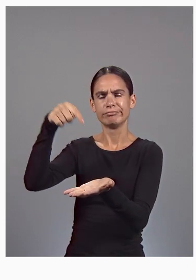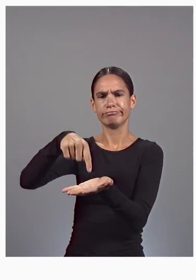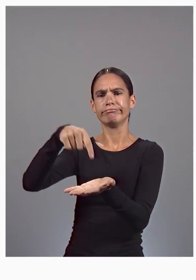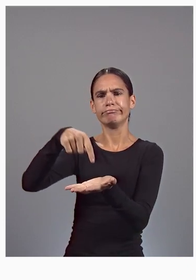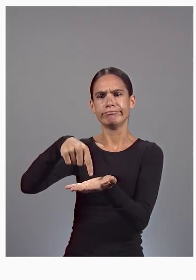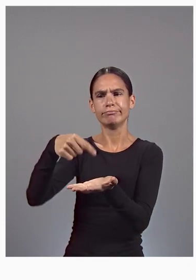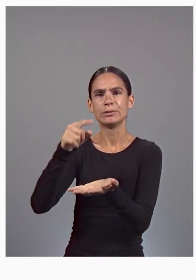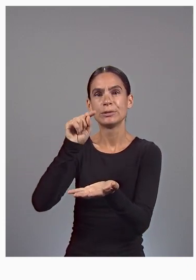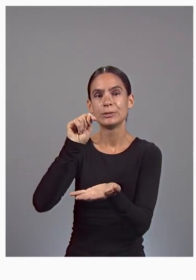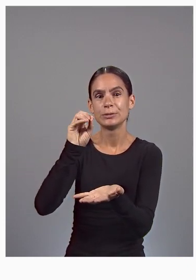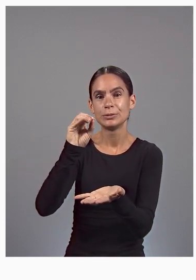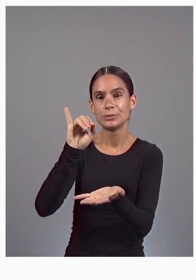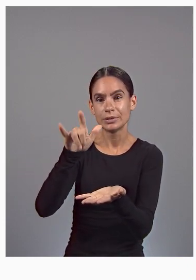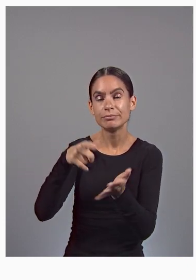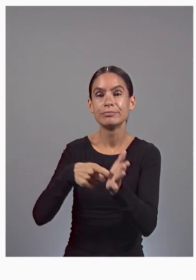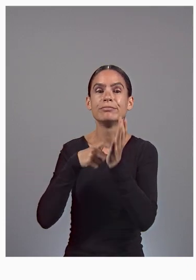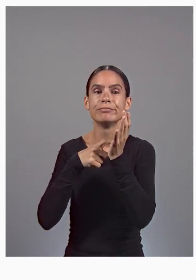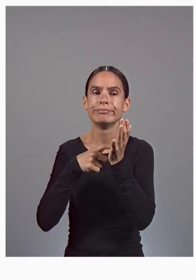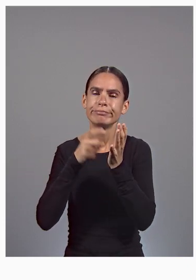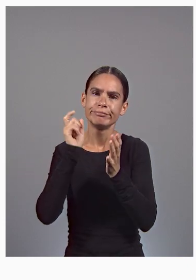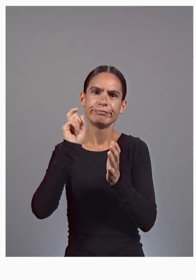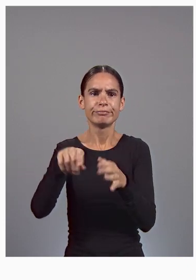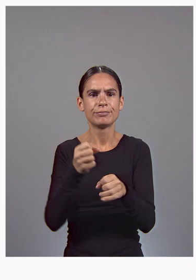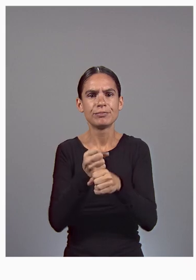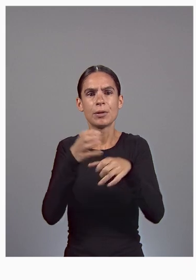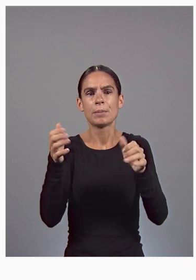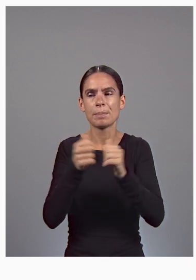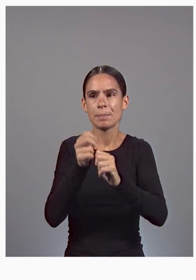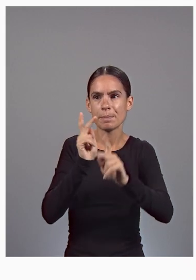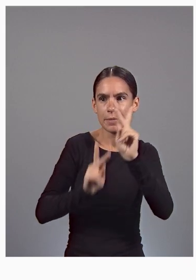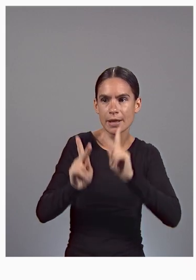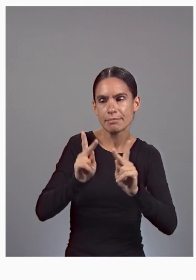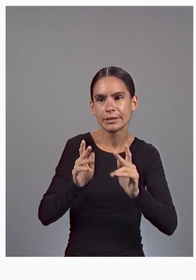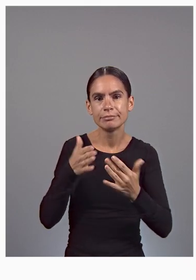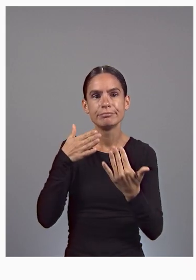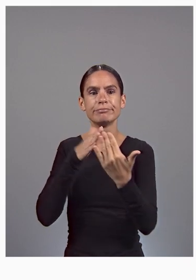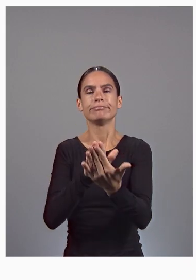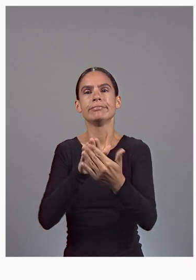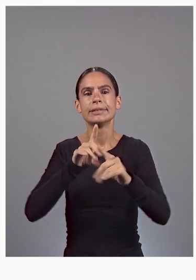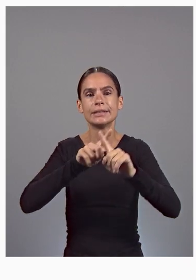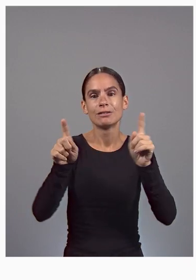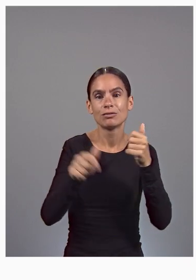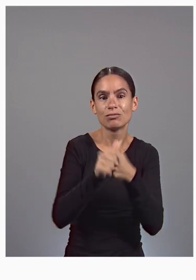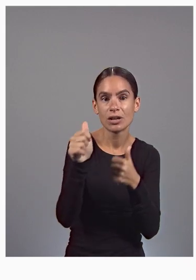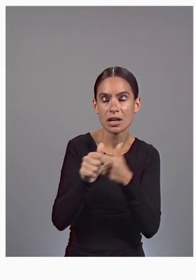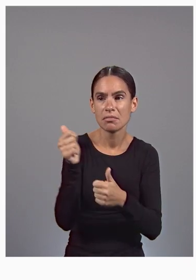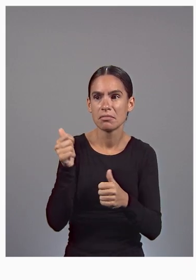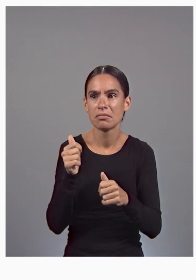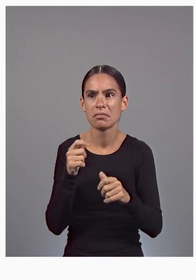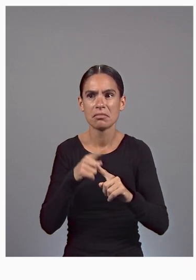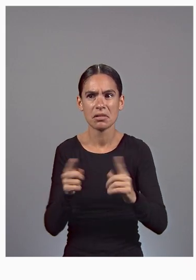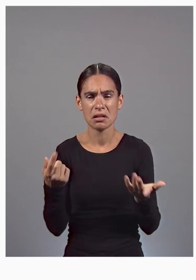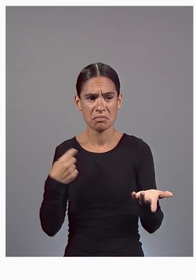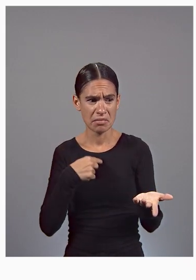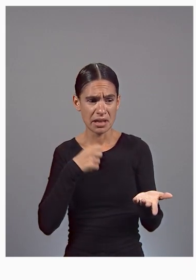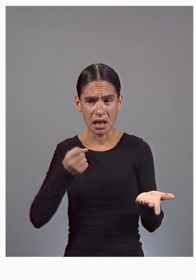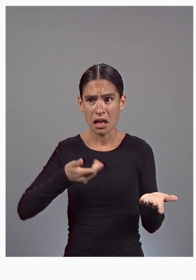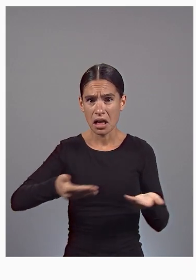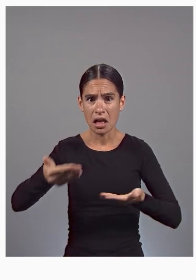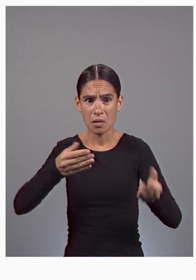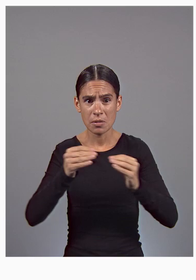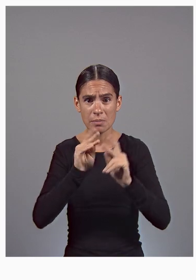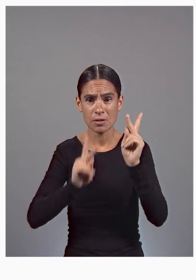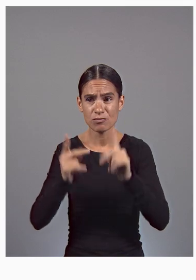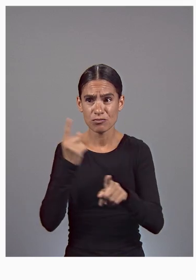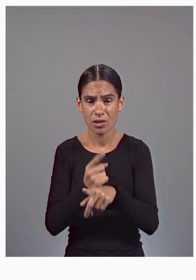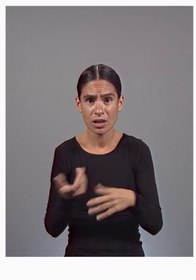growth in people to keep up with the volume of threats. But we all know we can just hire a bunch of more people, right? Like every CISO has $1